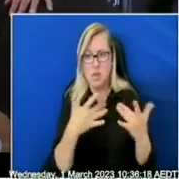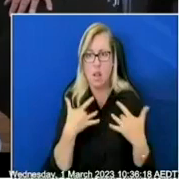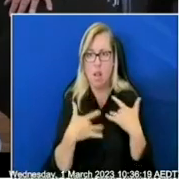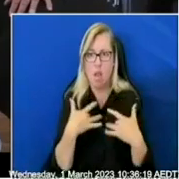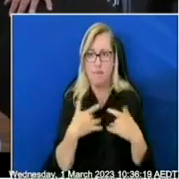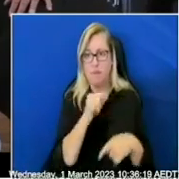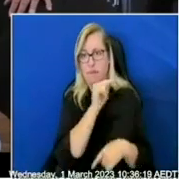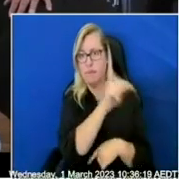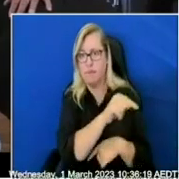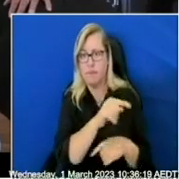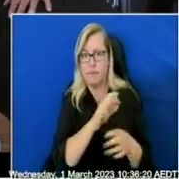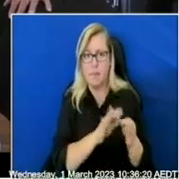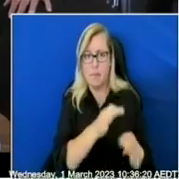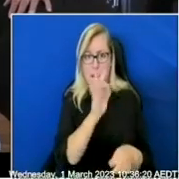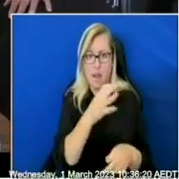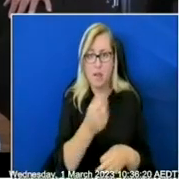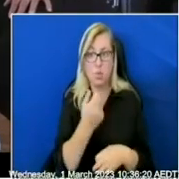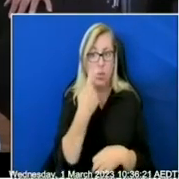kind of happiness.